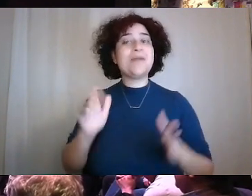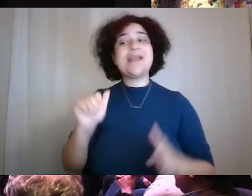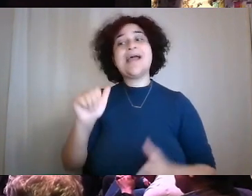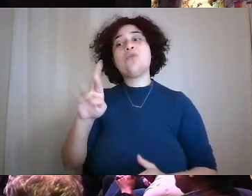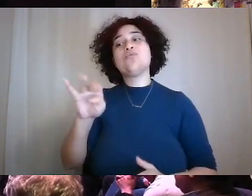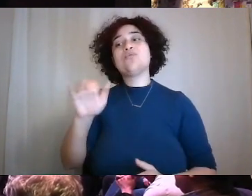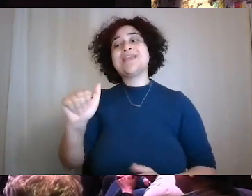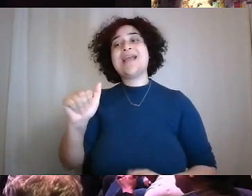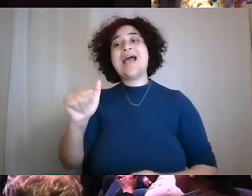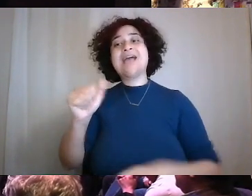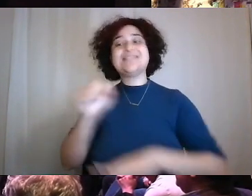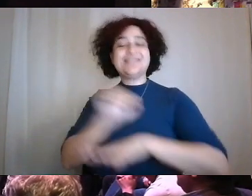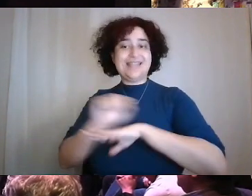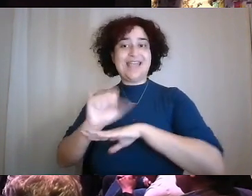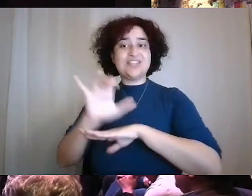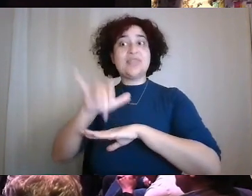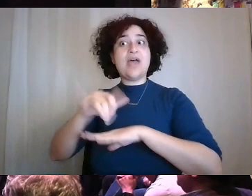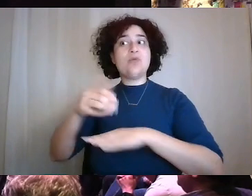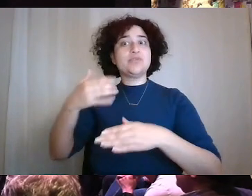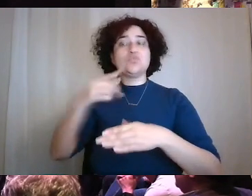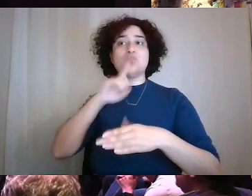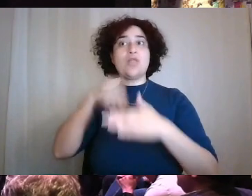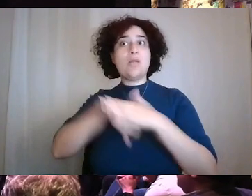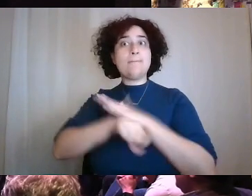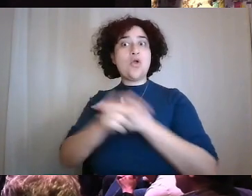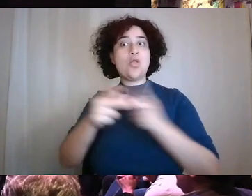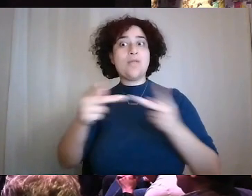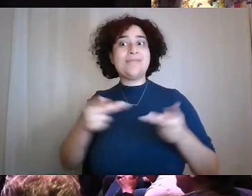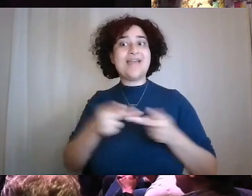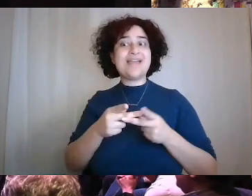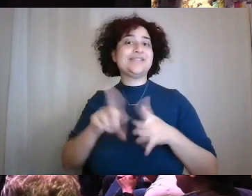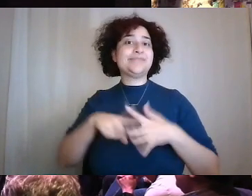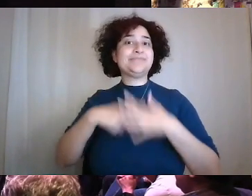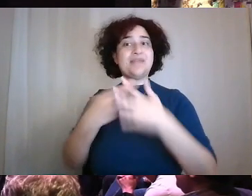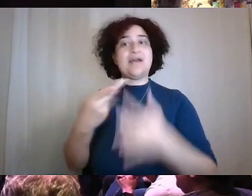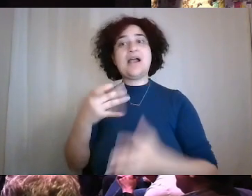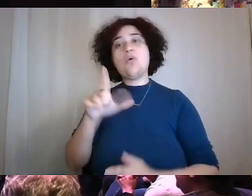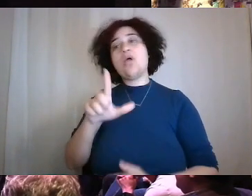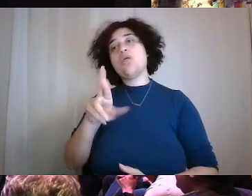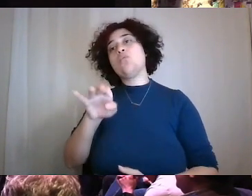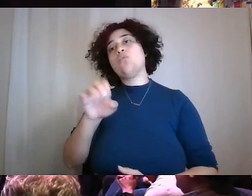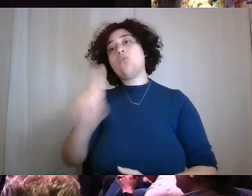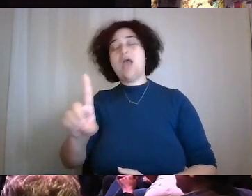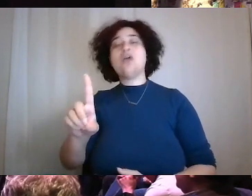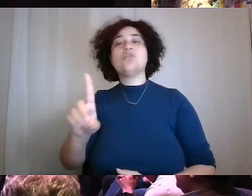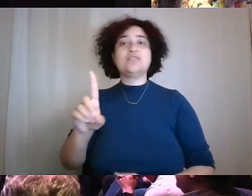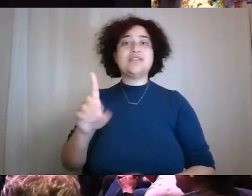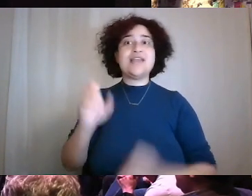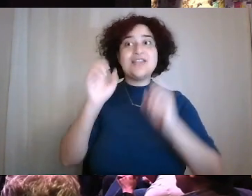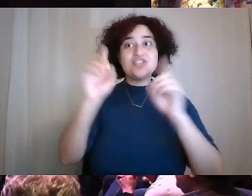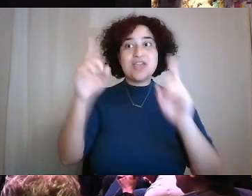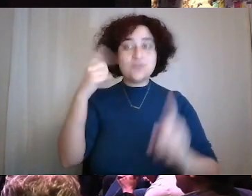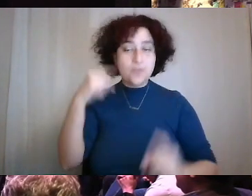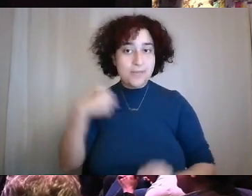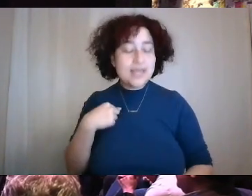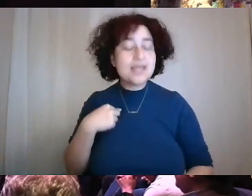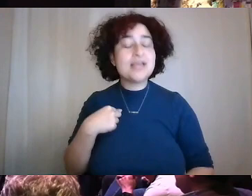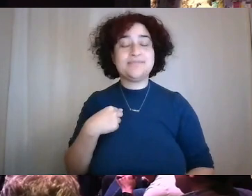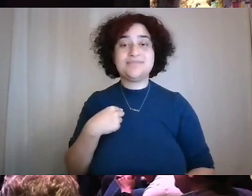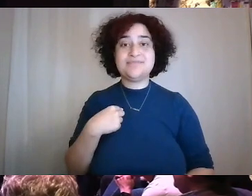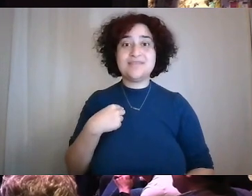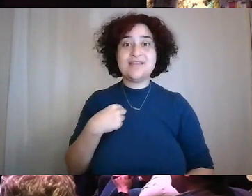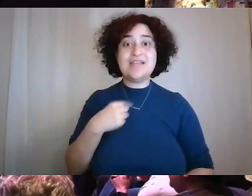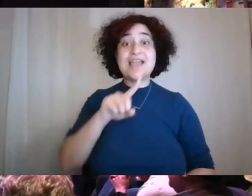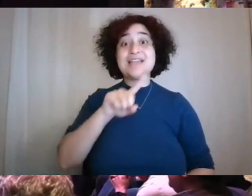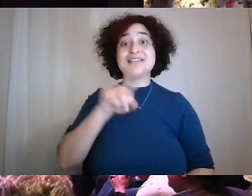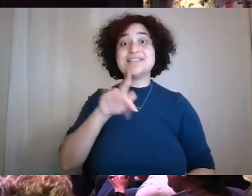birthplace of HowlRound and of relationship, and such an education for me. I mean, Karen Zacarías in this room really taught me how to